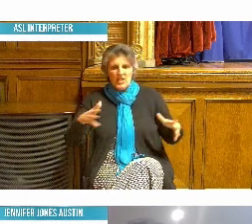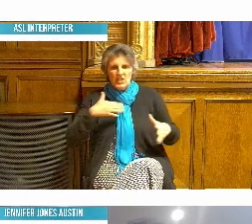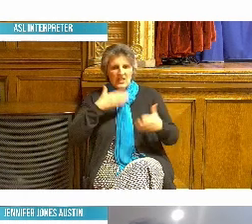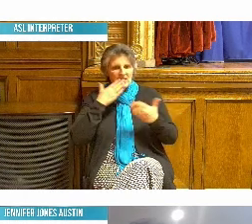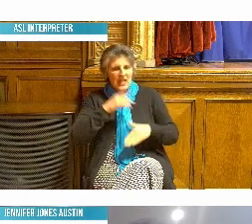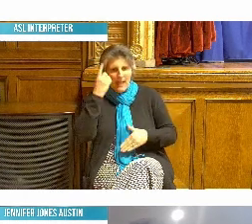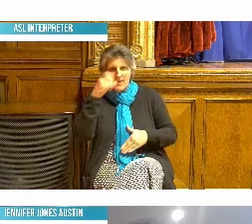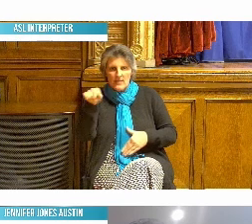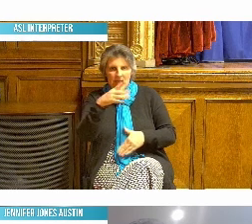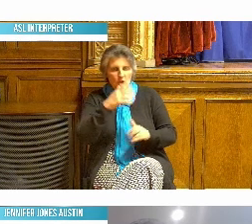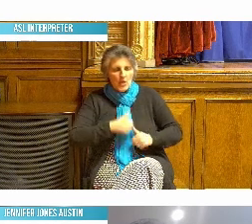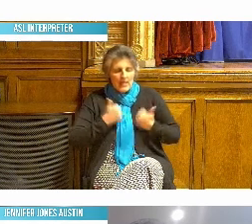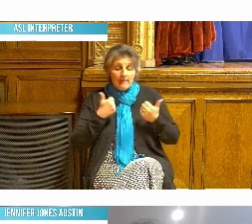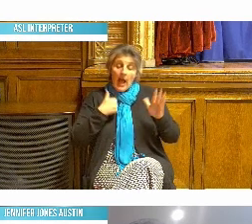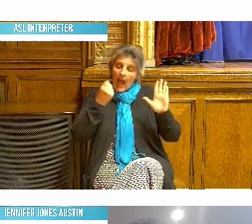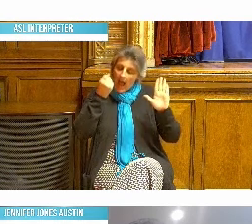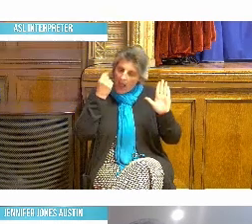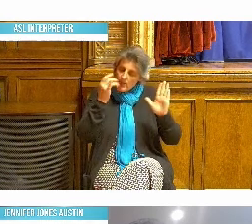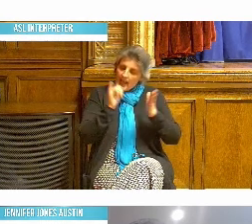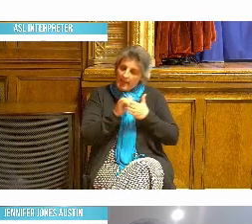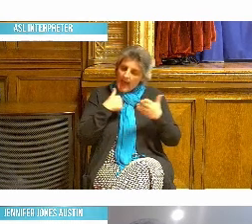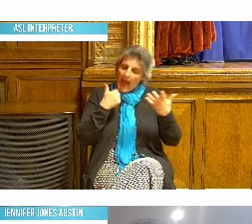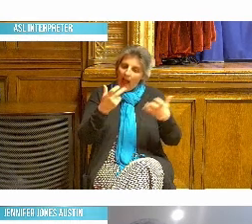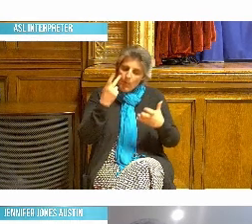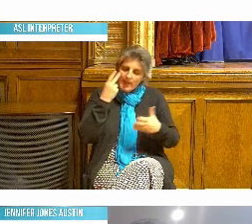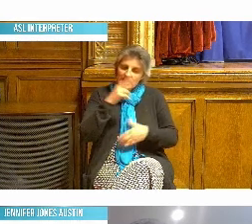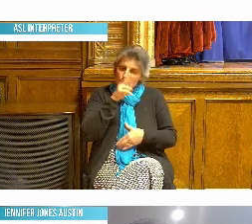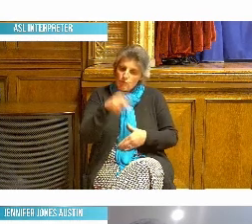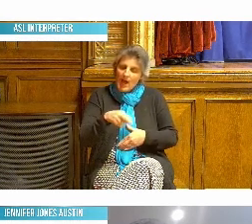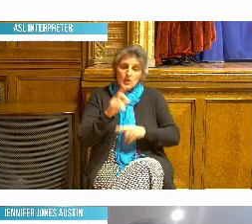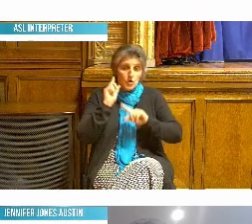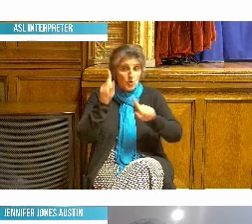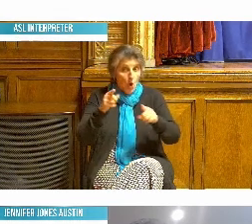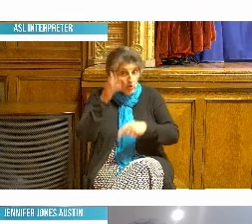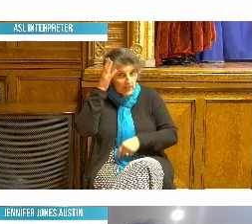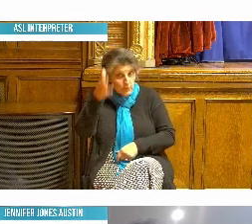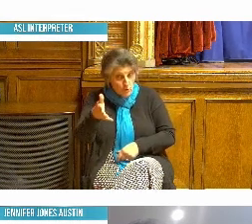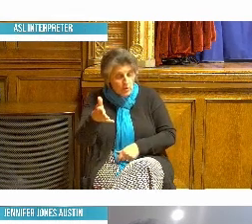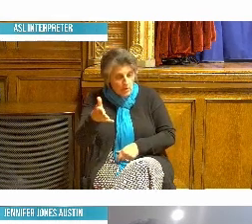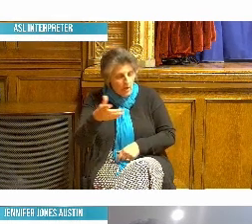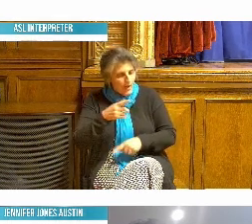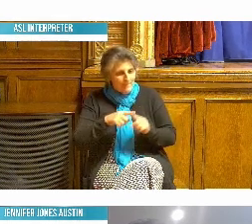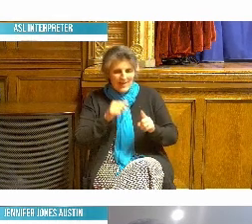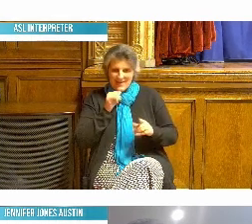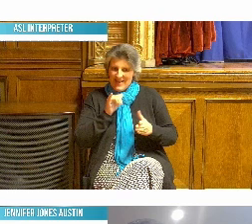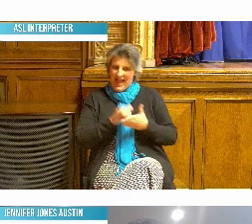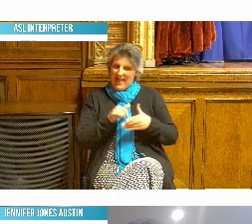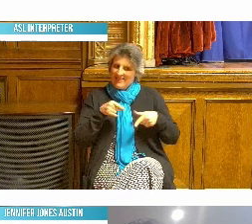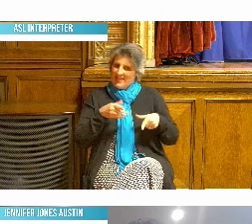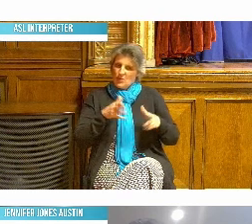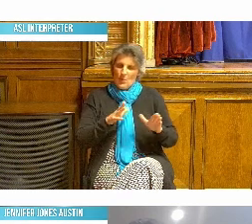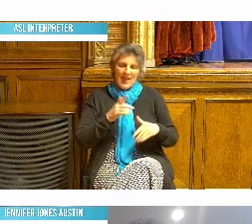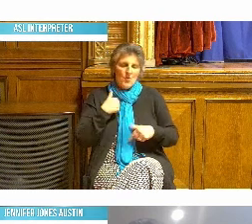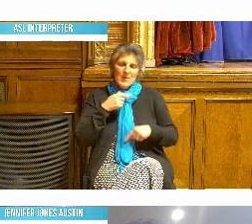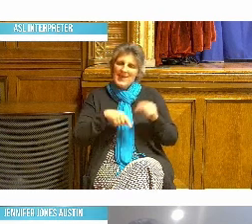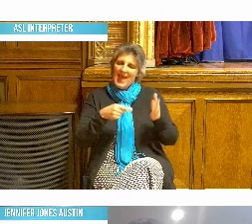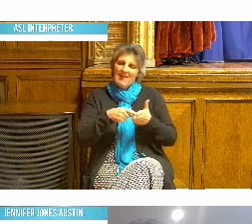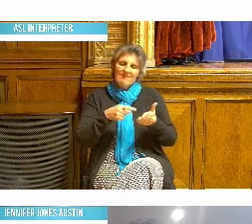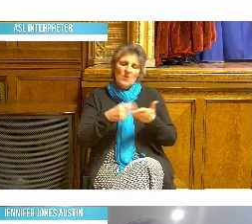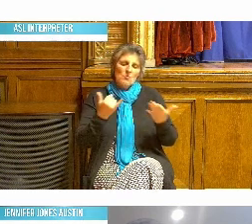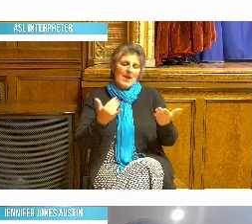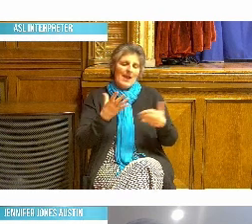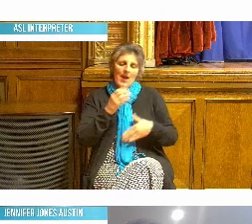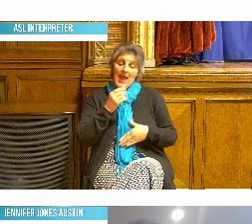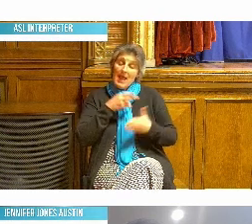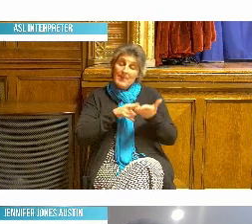you're living in. I mean, I understand that I would like to see Rochester go to the future, but not at this rate. We can't afford it right now.